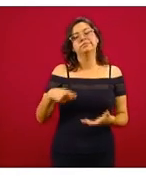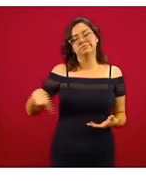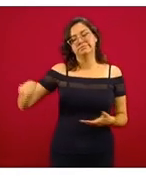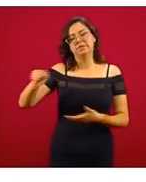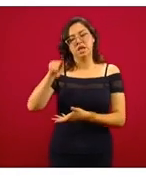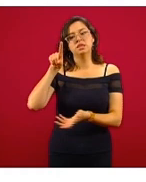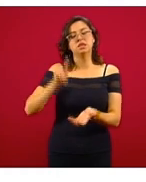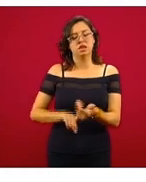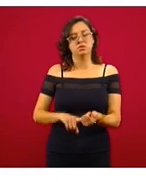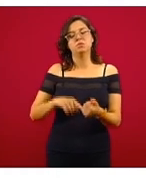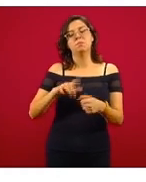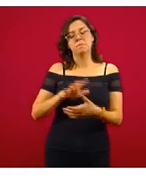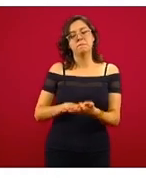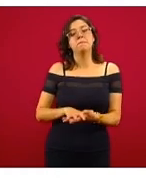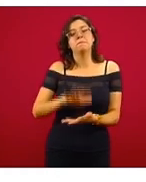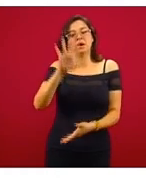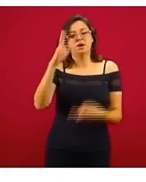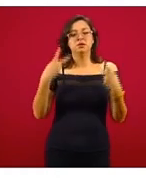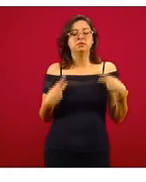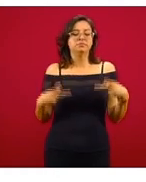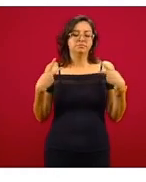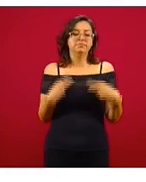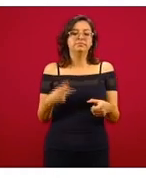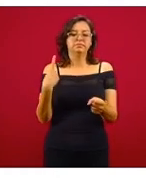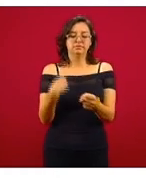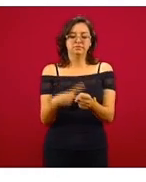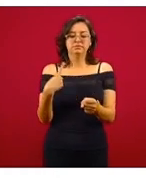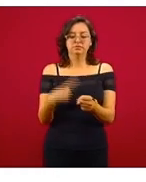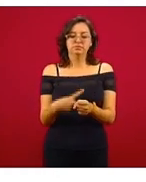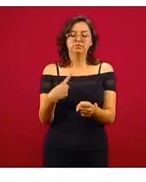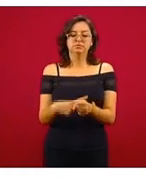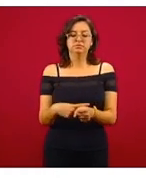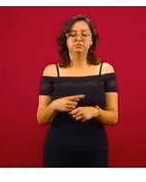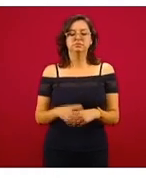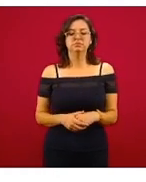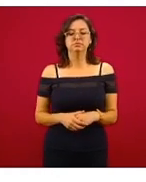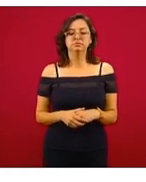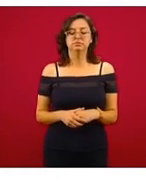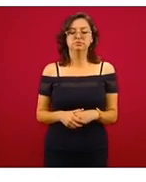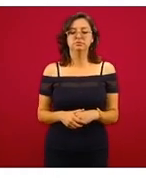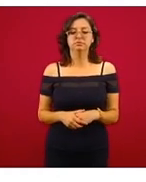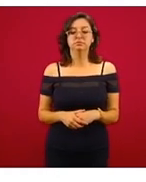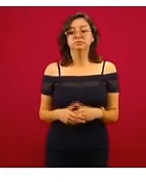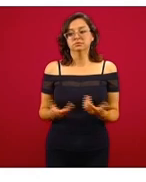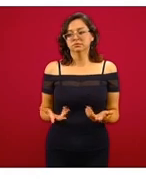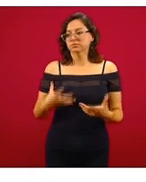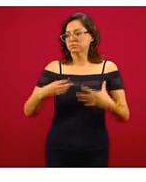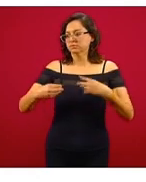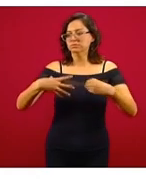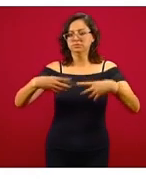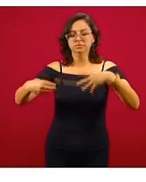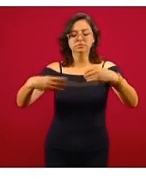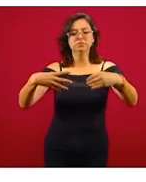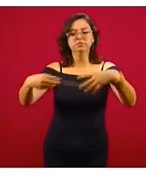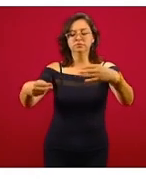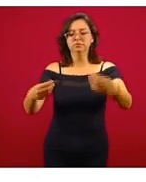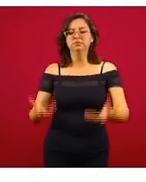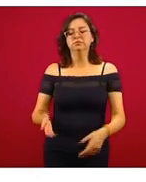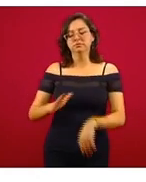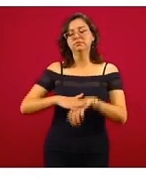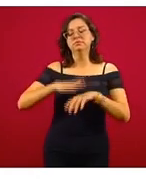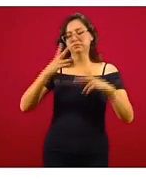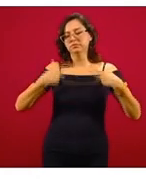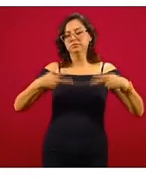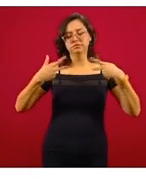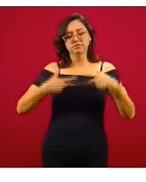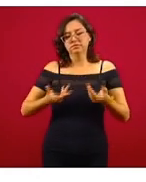those states that have higher populations, larger populations, are of